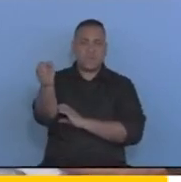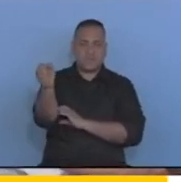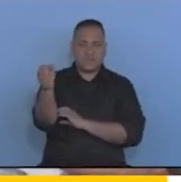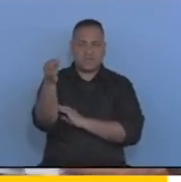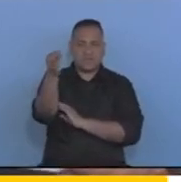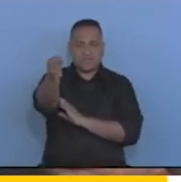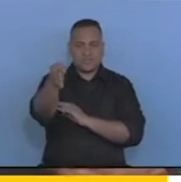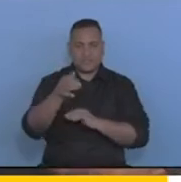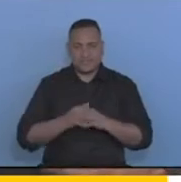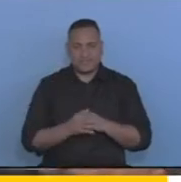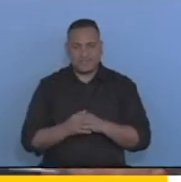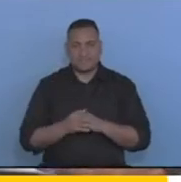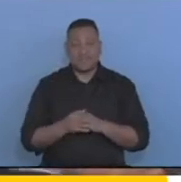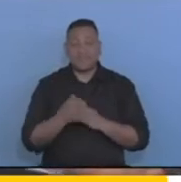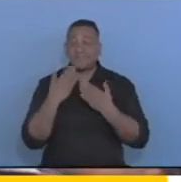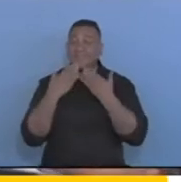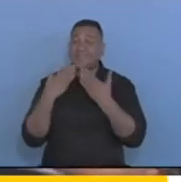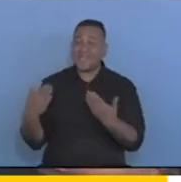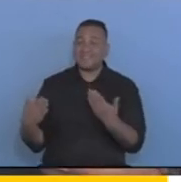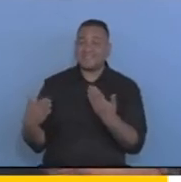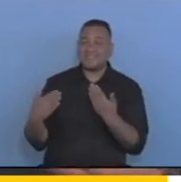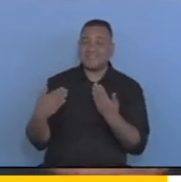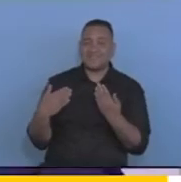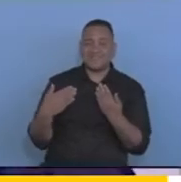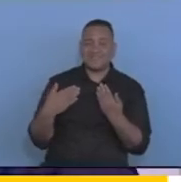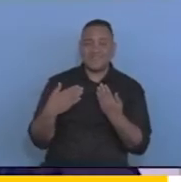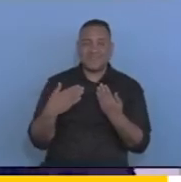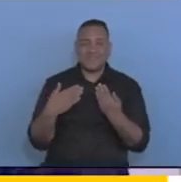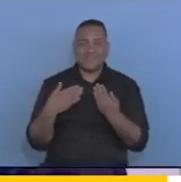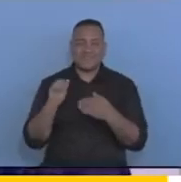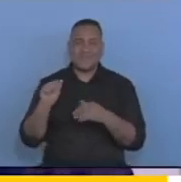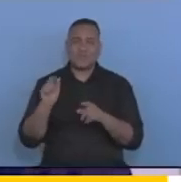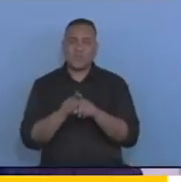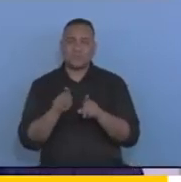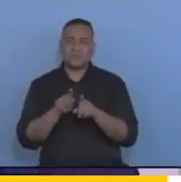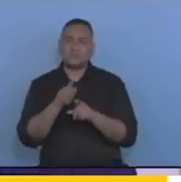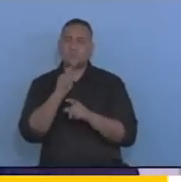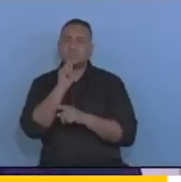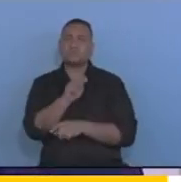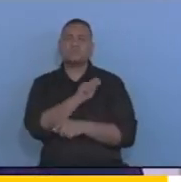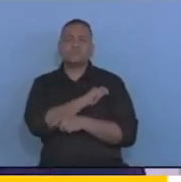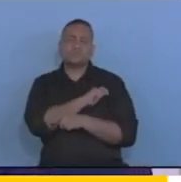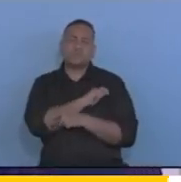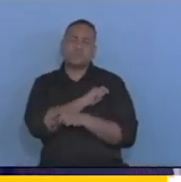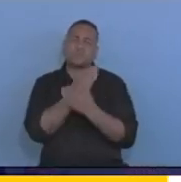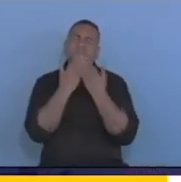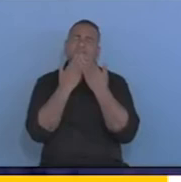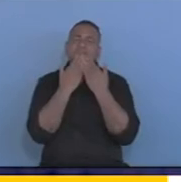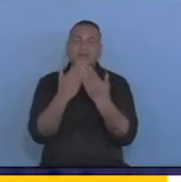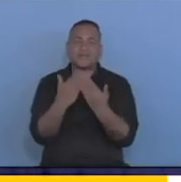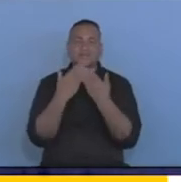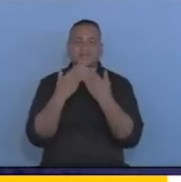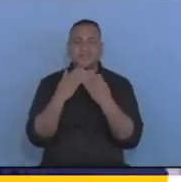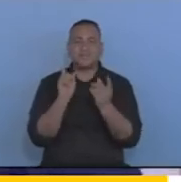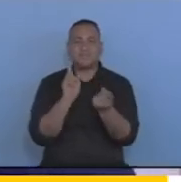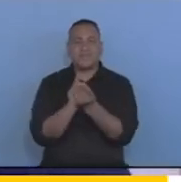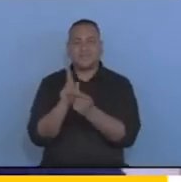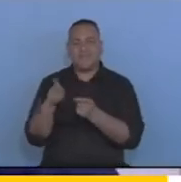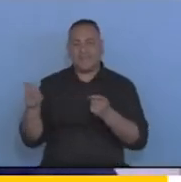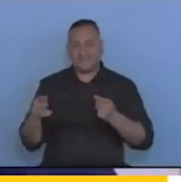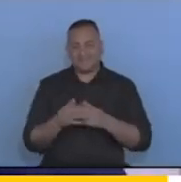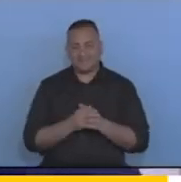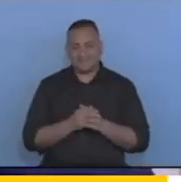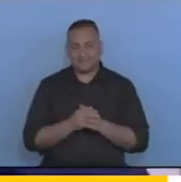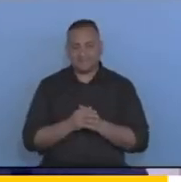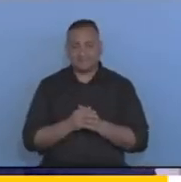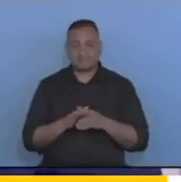Definitely. No, absolutely. Thank you so much for coming on to the show. Thank you. Really nice touching base with you as well. Thank you very much. Thank you, sir. So there